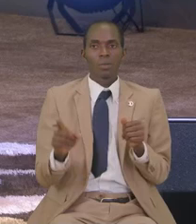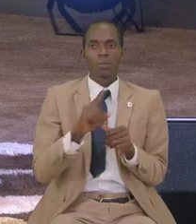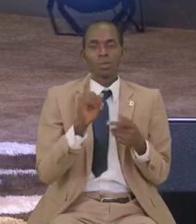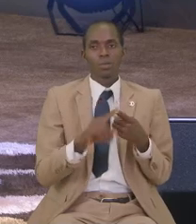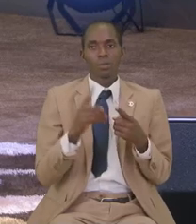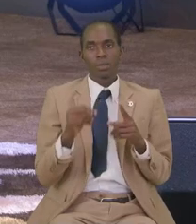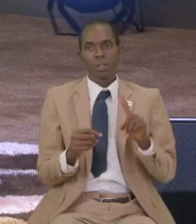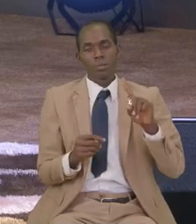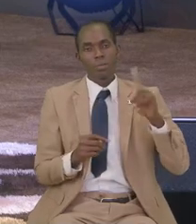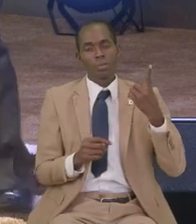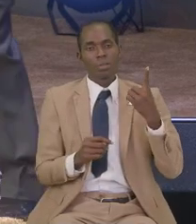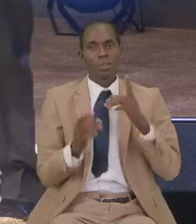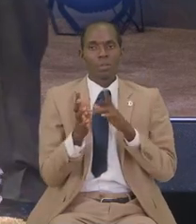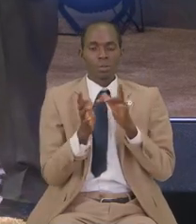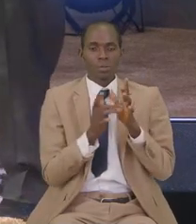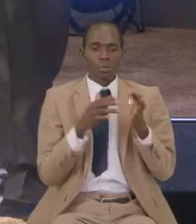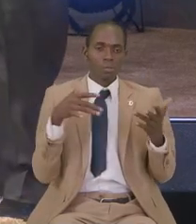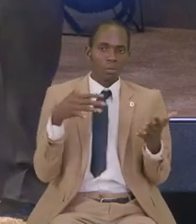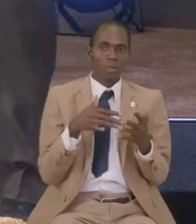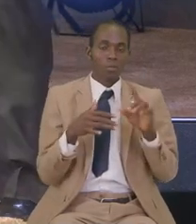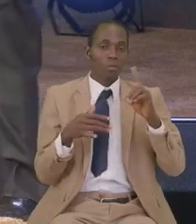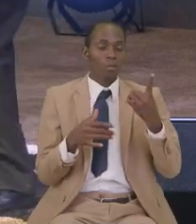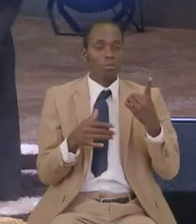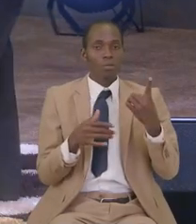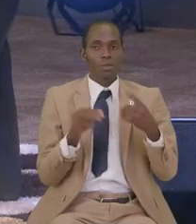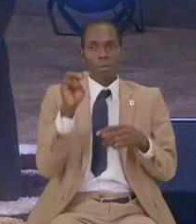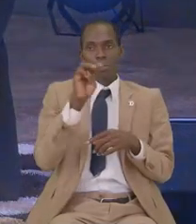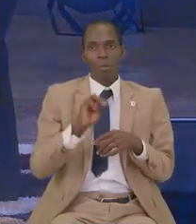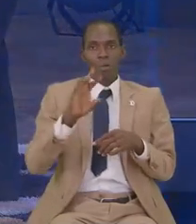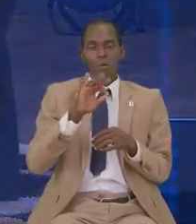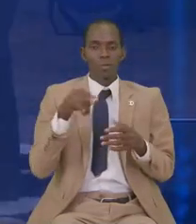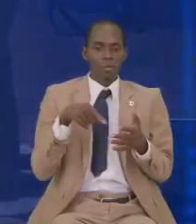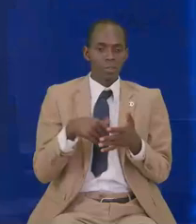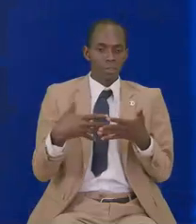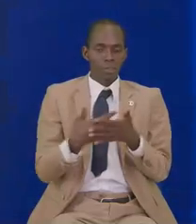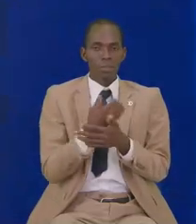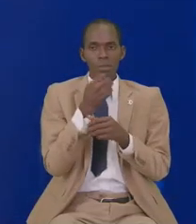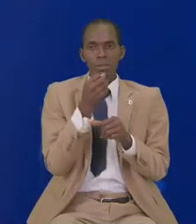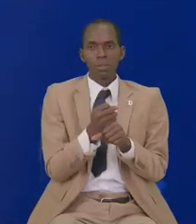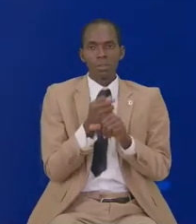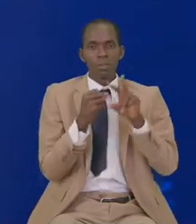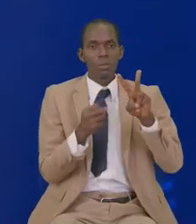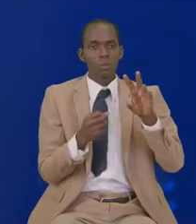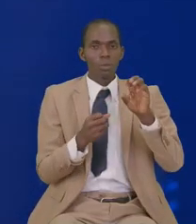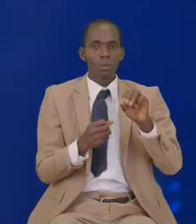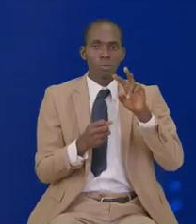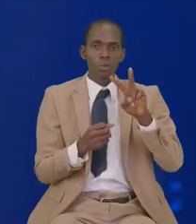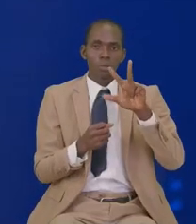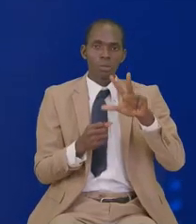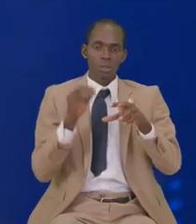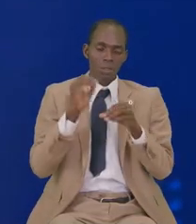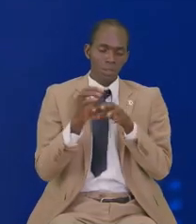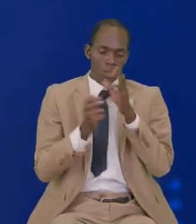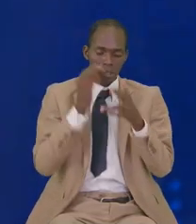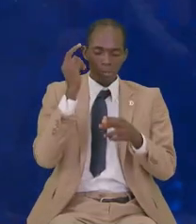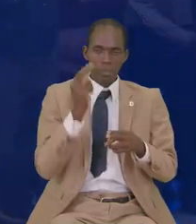first Bible study, first Monday of this new year, 2023, in